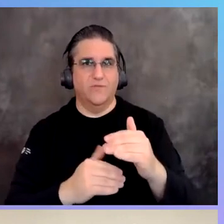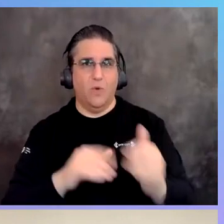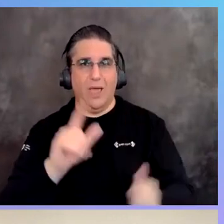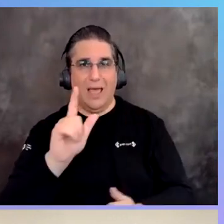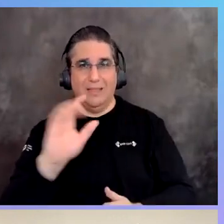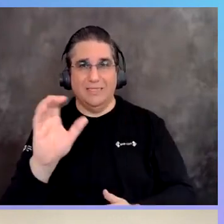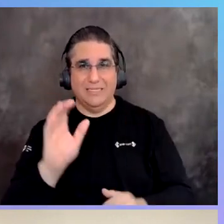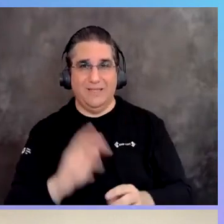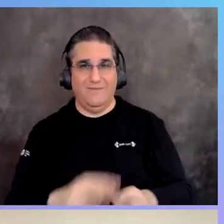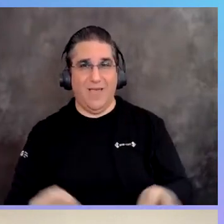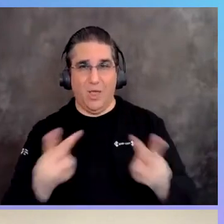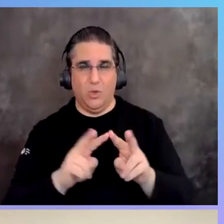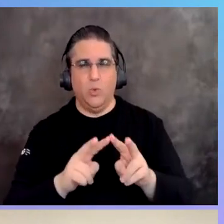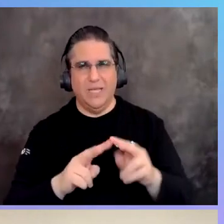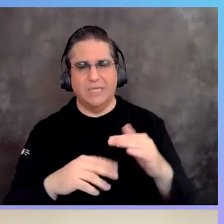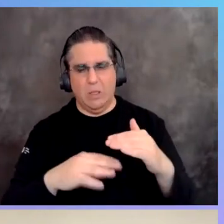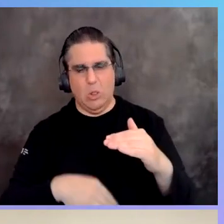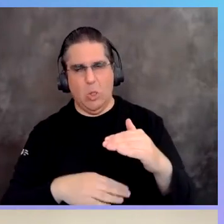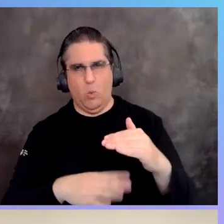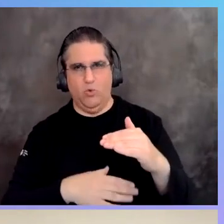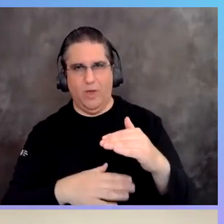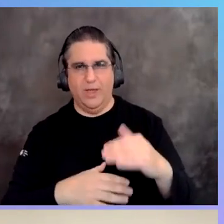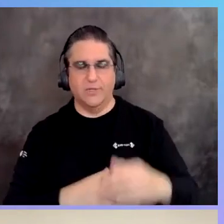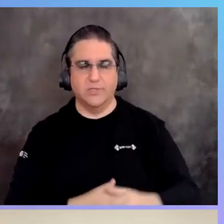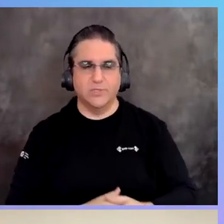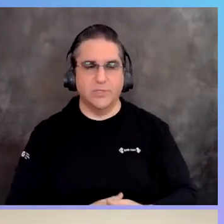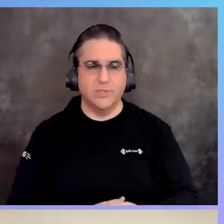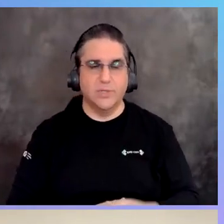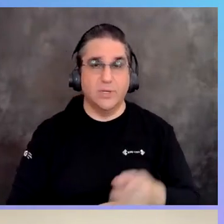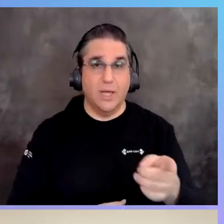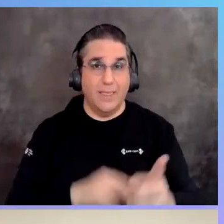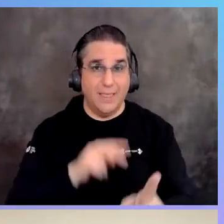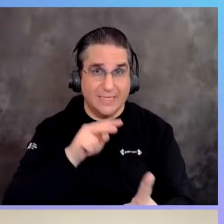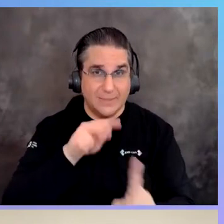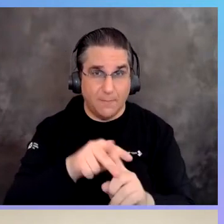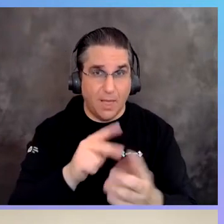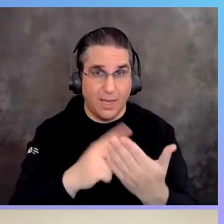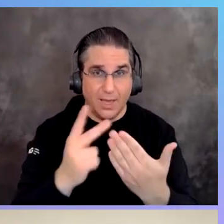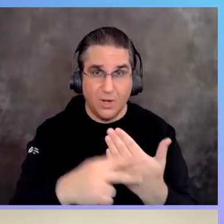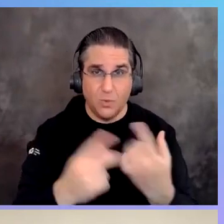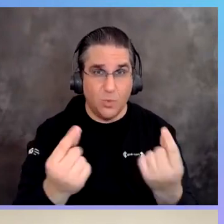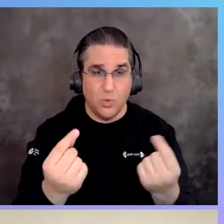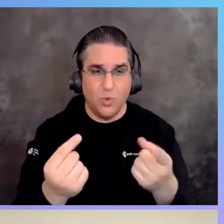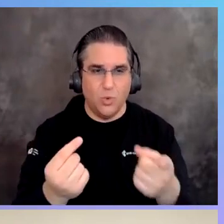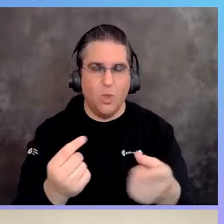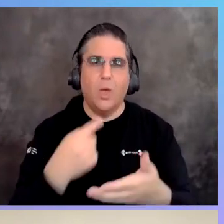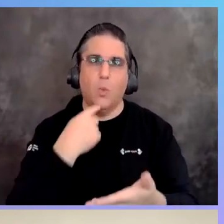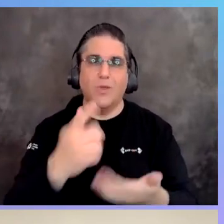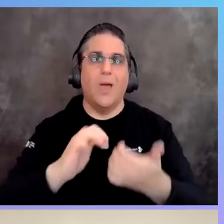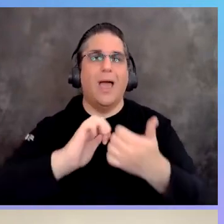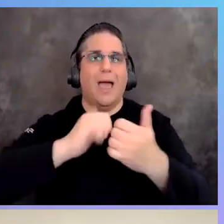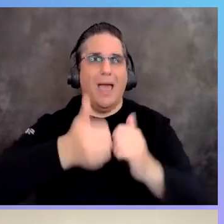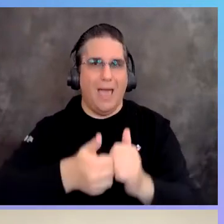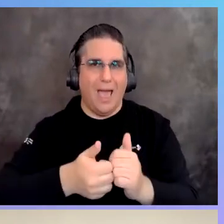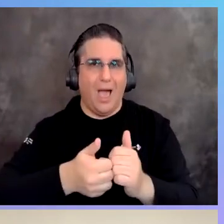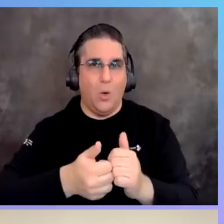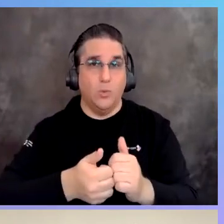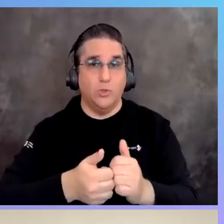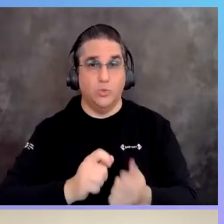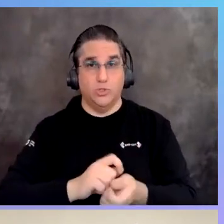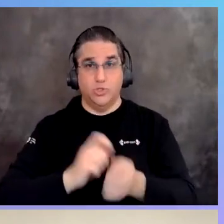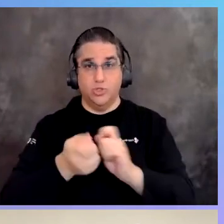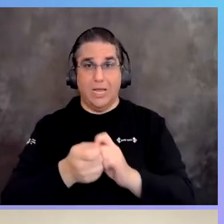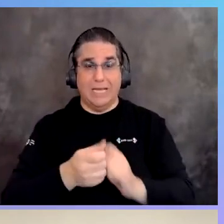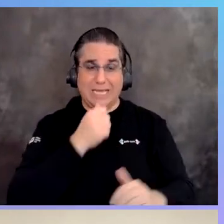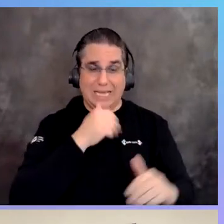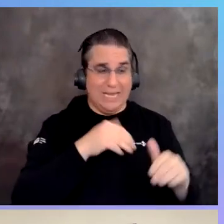values, it's on the lower range. What the plugin is going to do is tell you how to make it go from inaccessible to